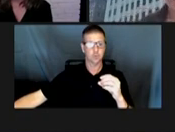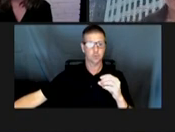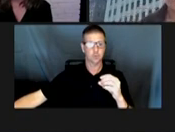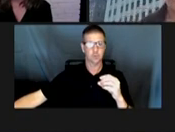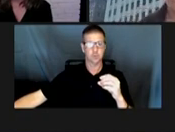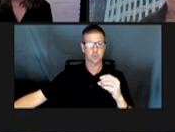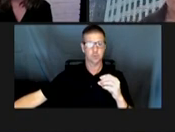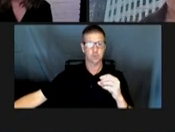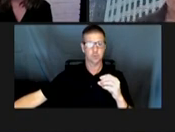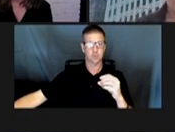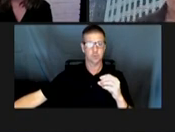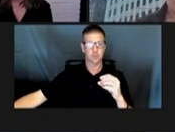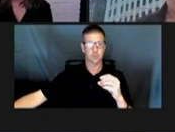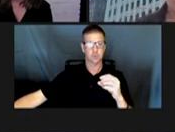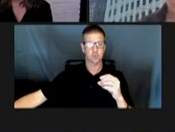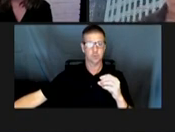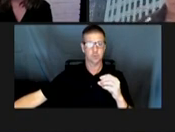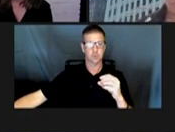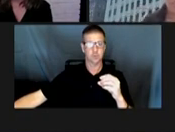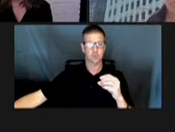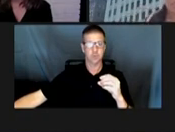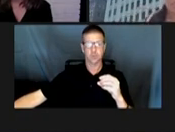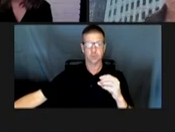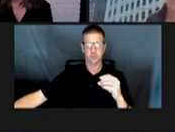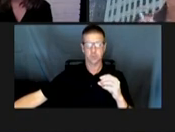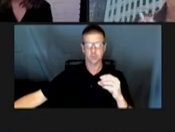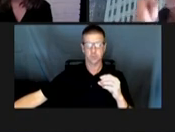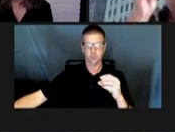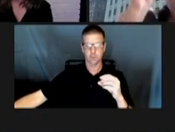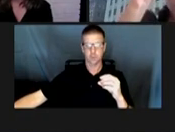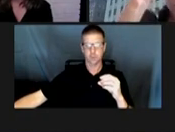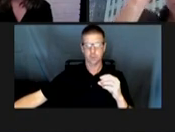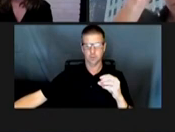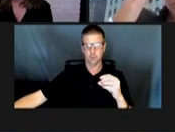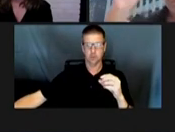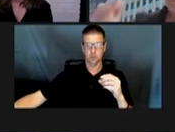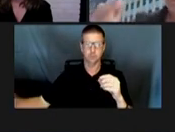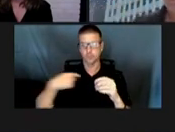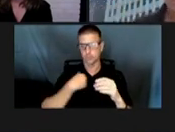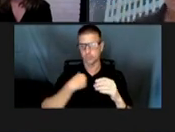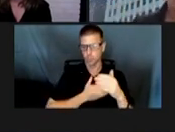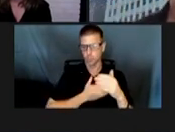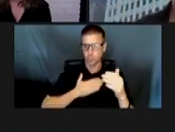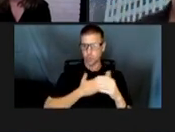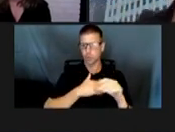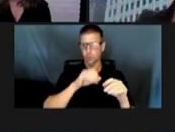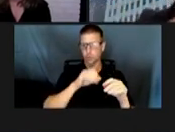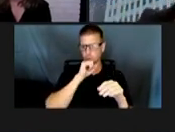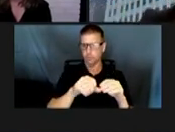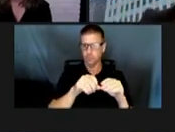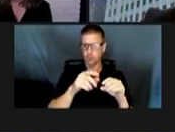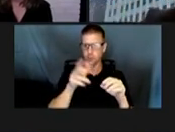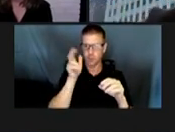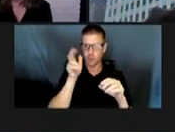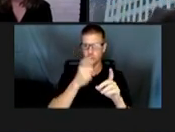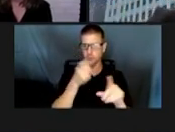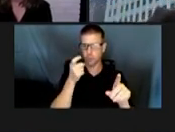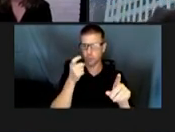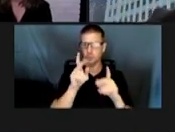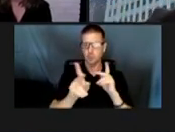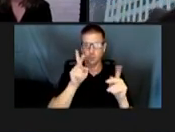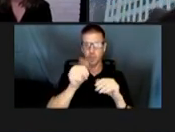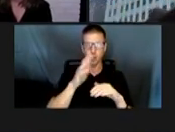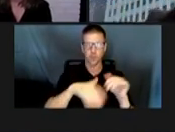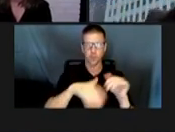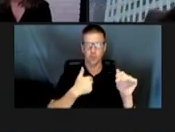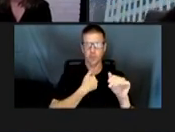I'll go to the next question. I appreciate everyone's feedback and conversation. I really, really love, hearing from people other than my own echo.